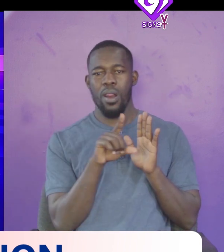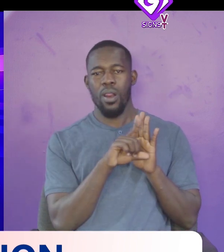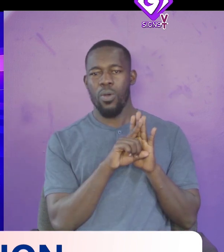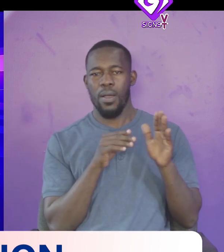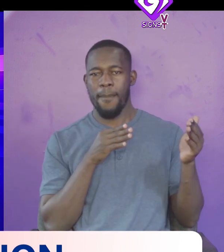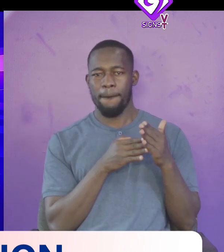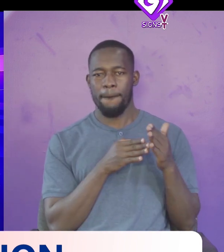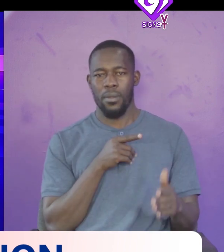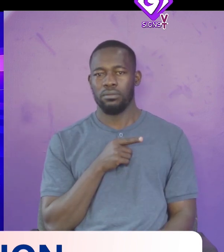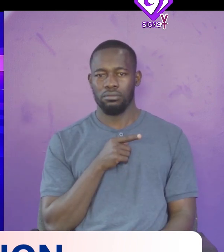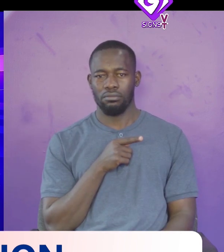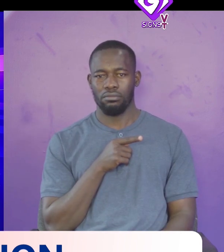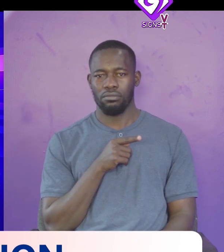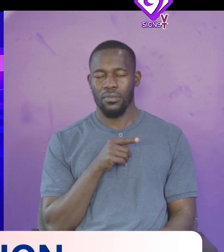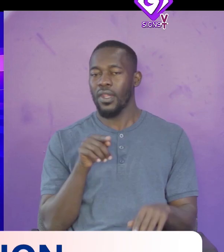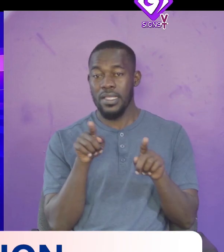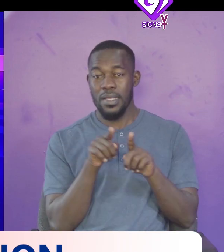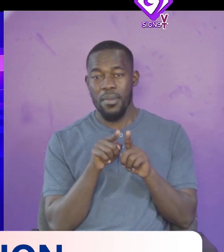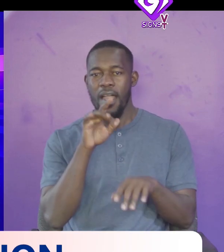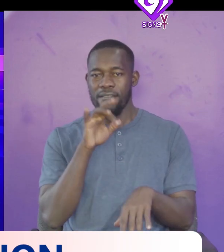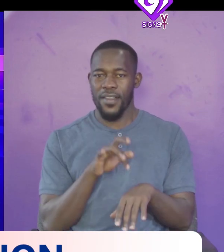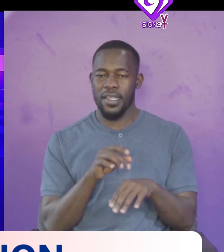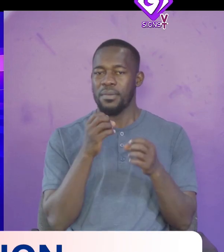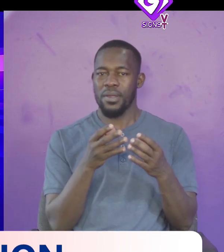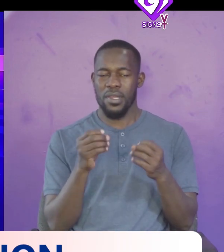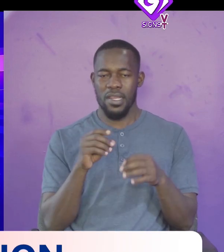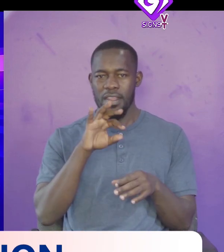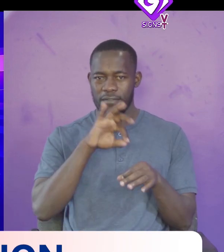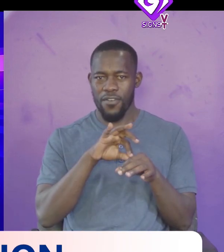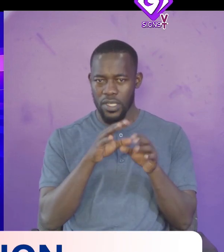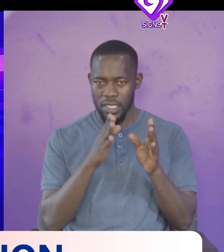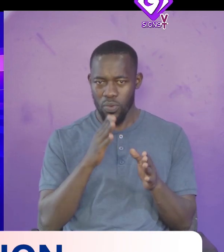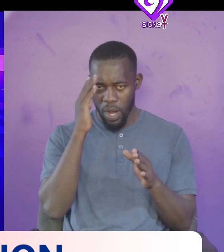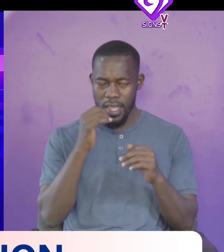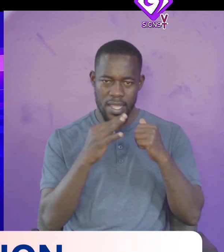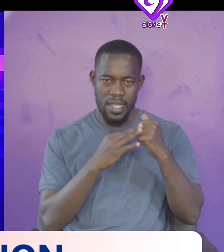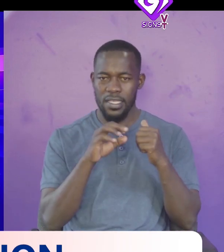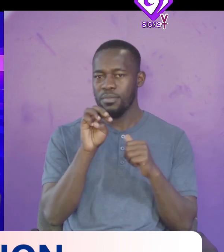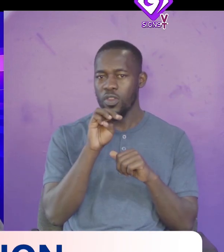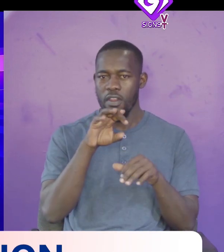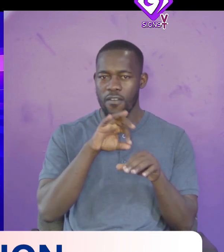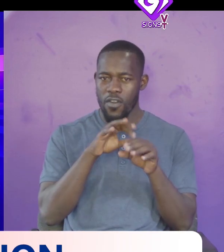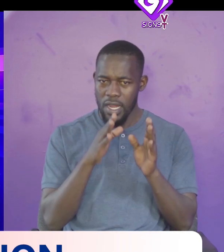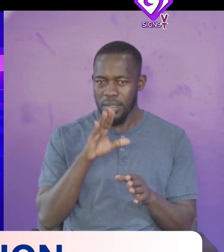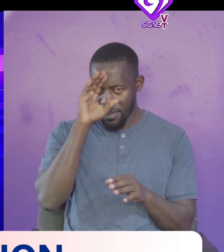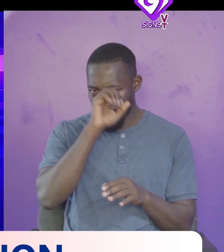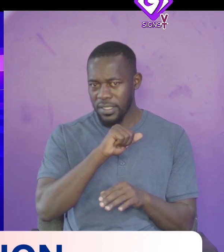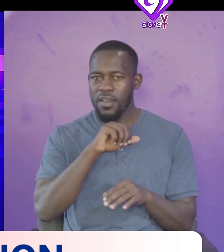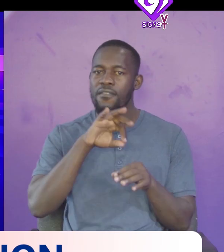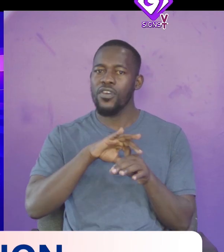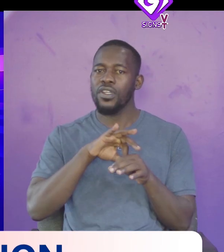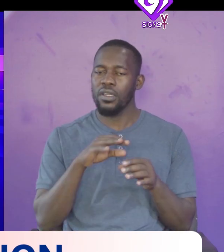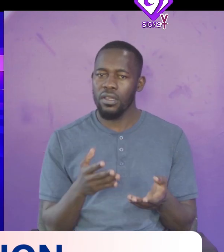regulations also affected voters because 8 million voters did not vote. What number did the president win elections